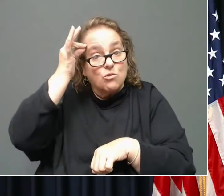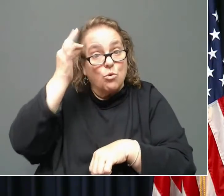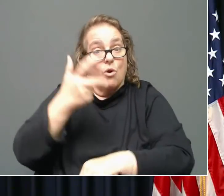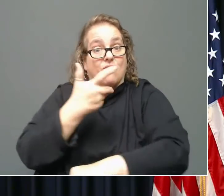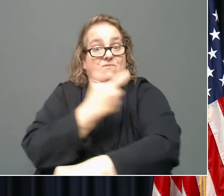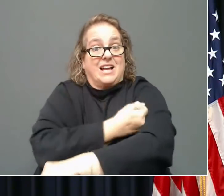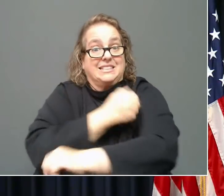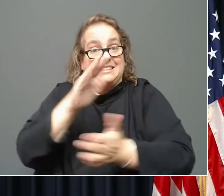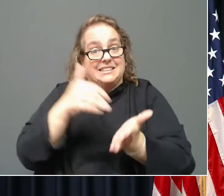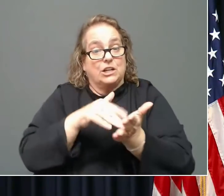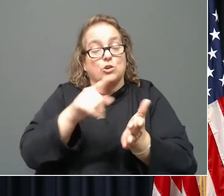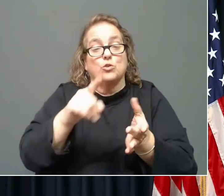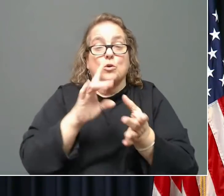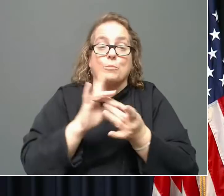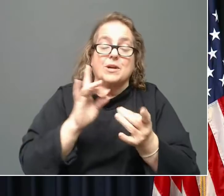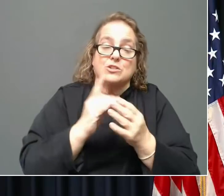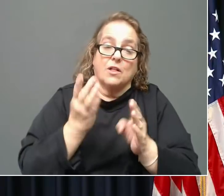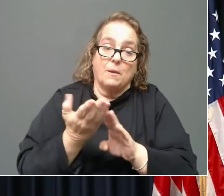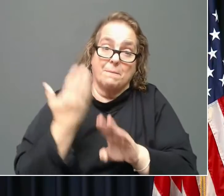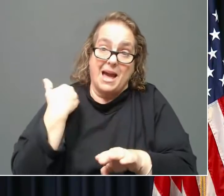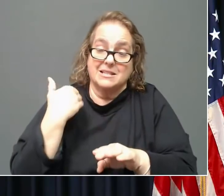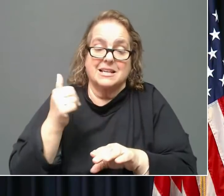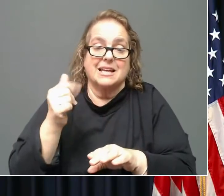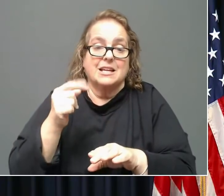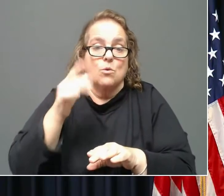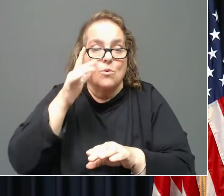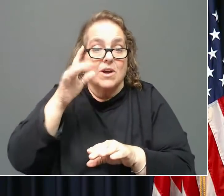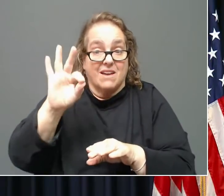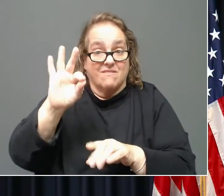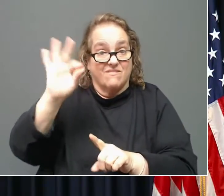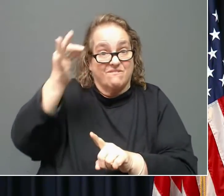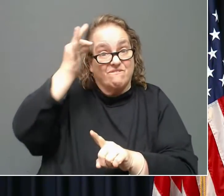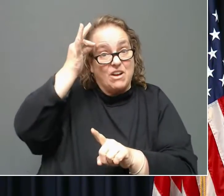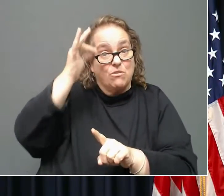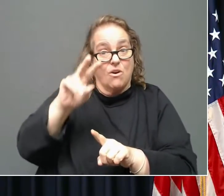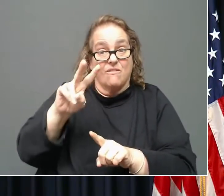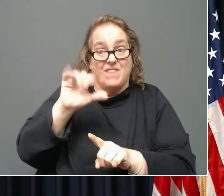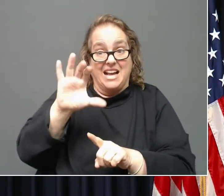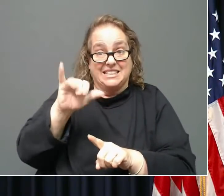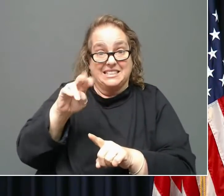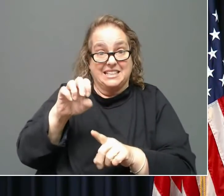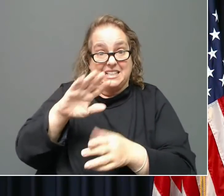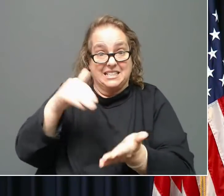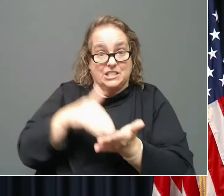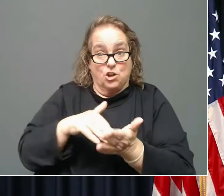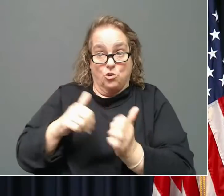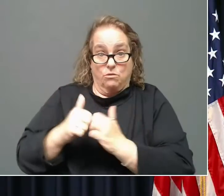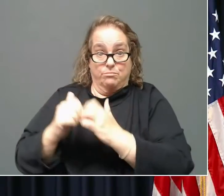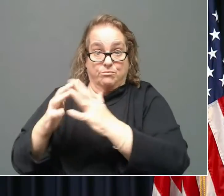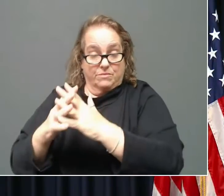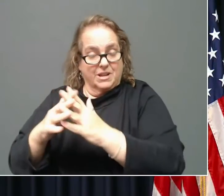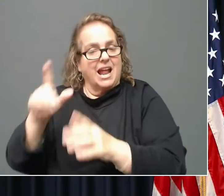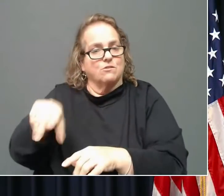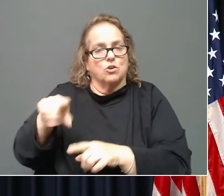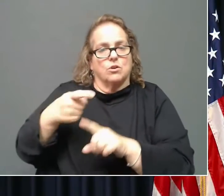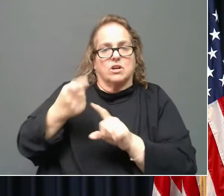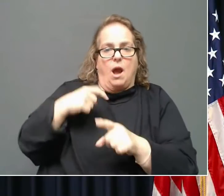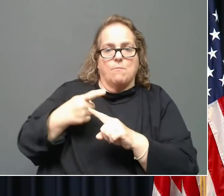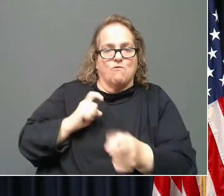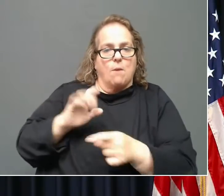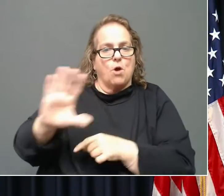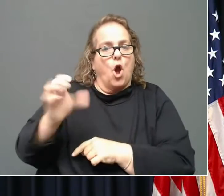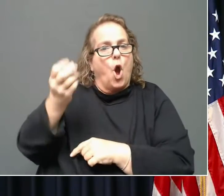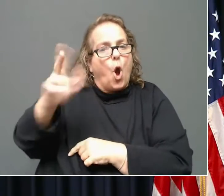past that it would need to come with separate supply and not put a burden on the state supply. But I'm just trying